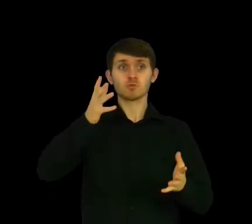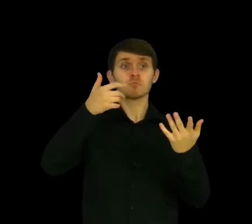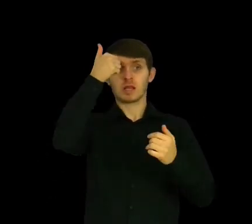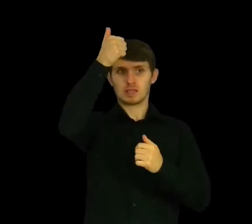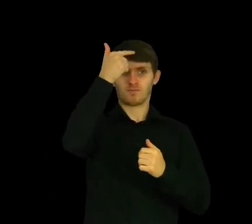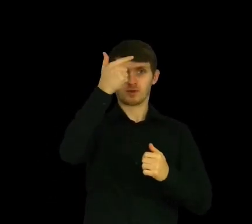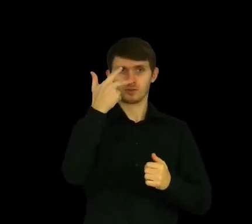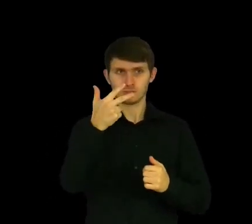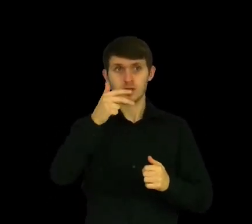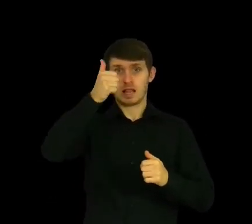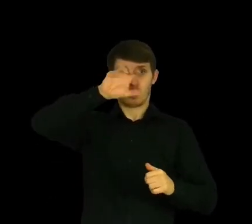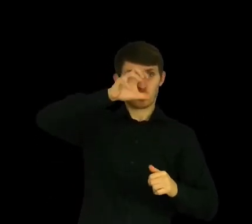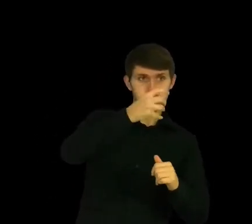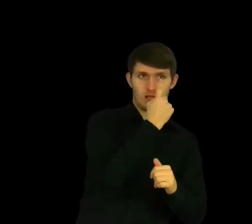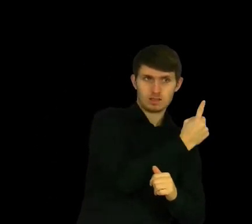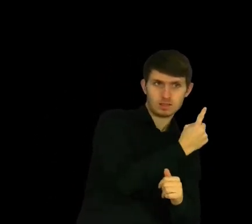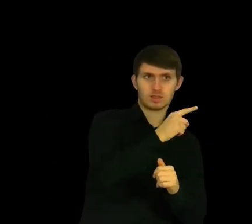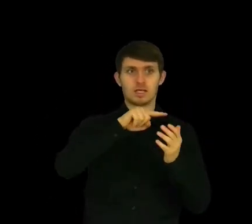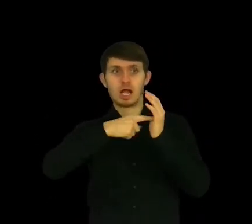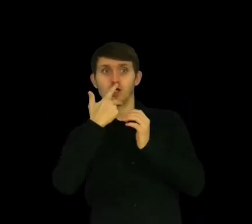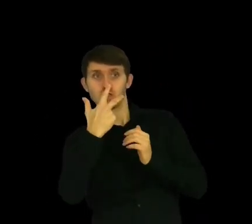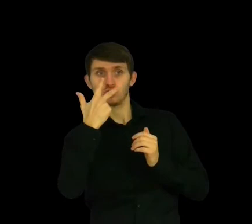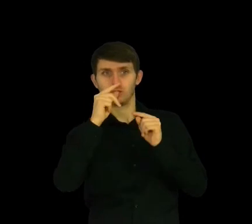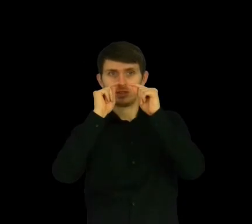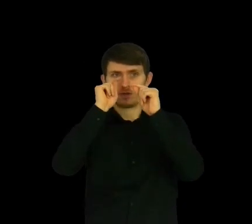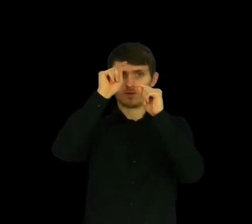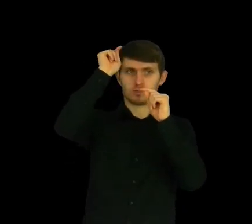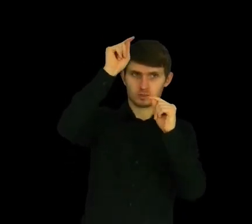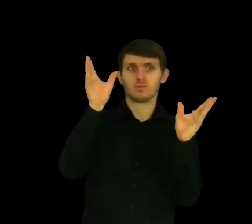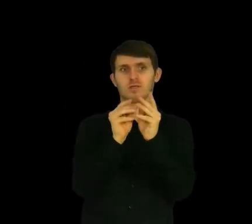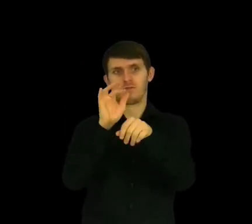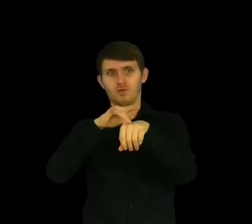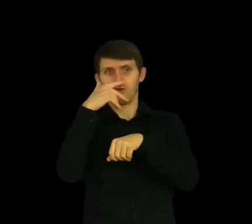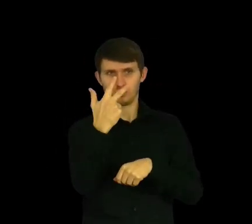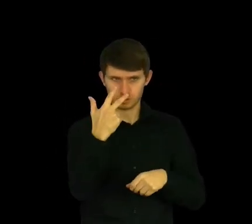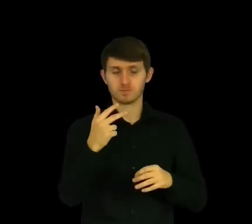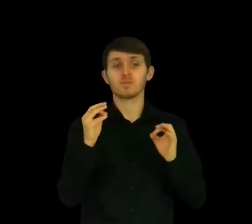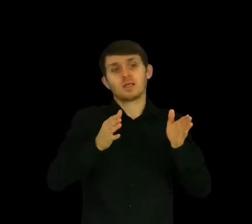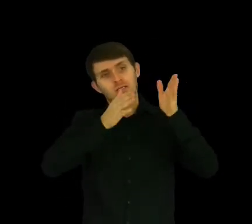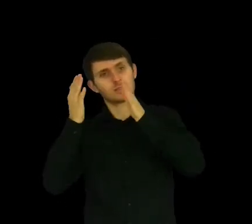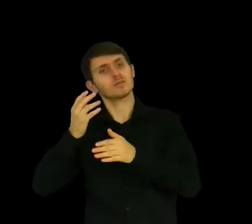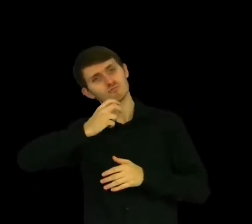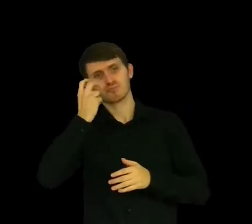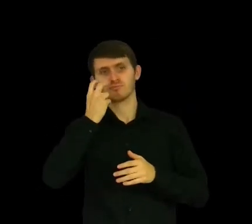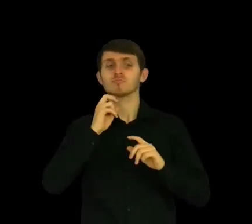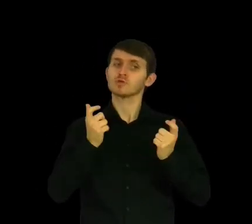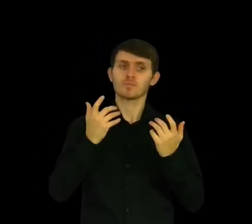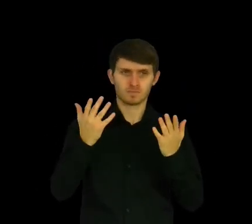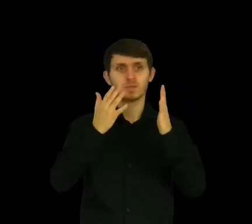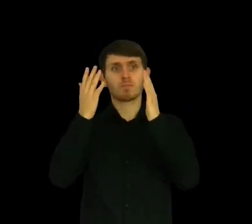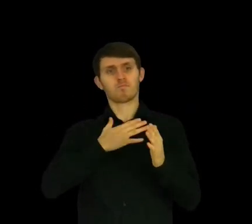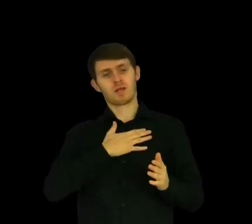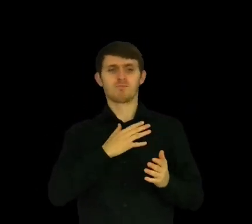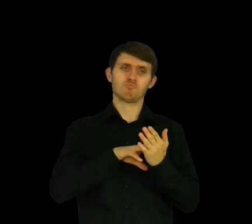three star patches. One, two, three. This is my one group of three. Now let's make it a little bit more interesting. Let's say that I had two